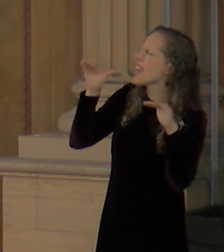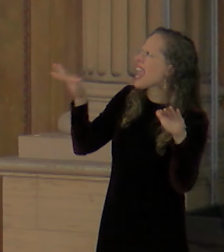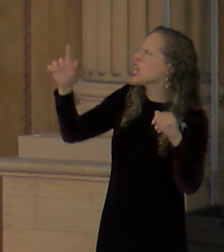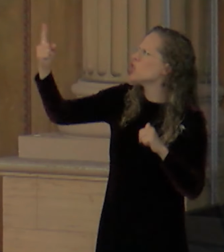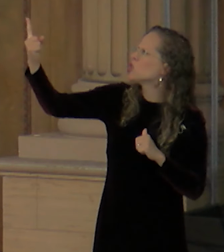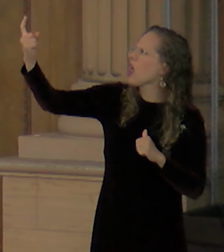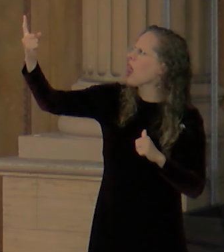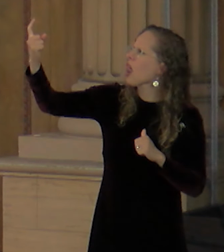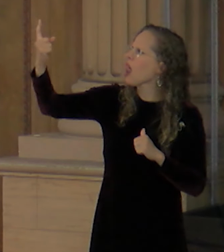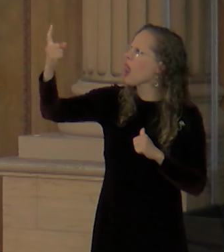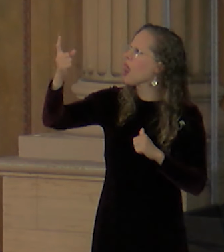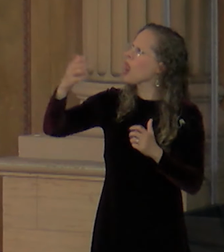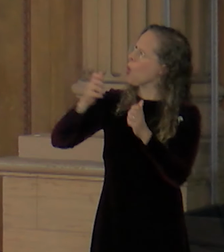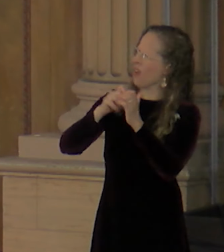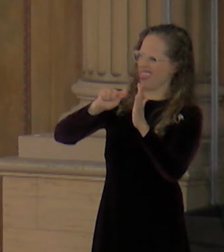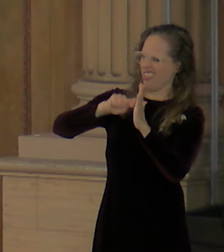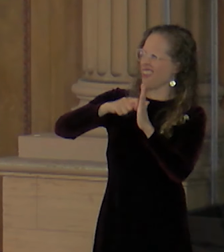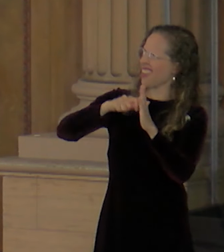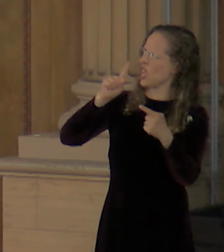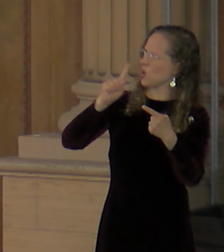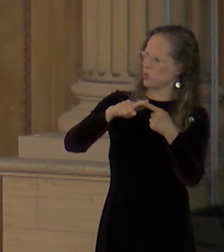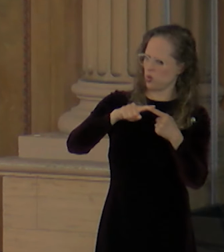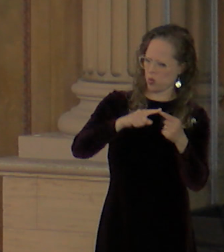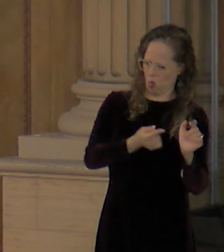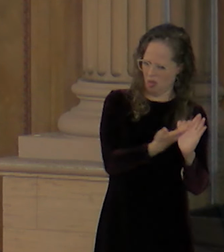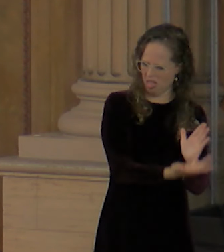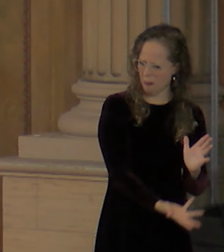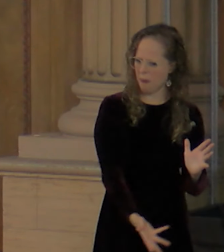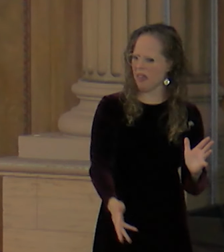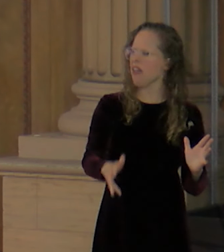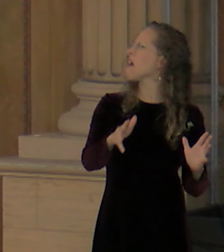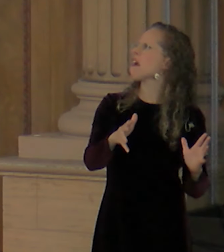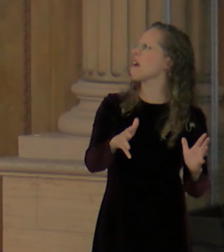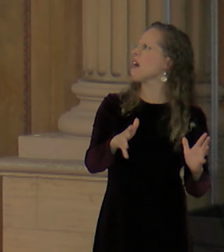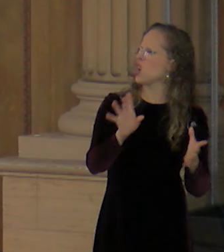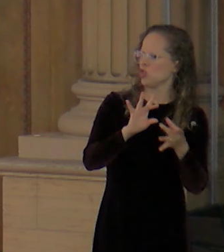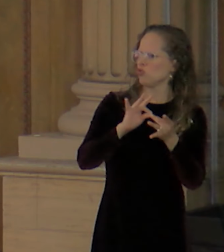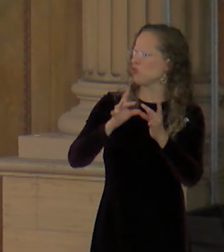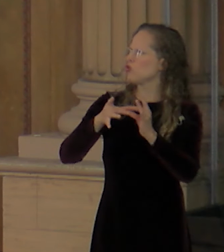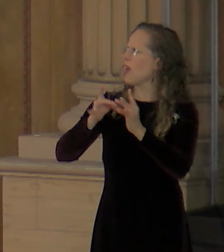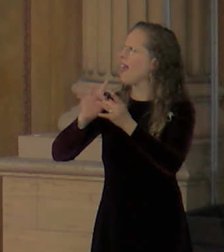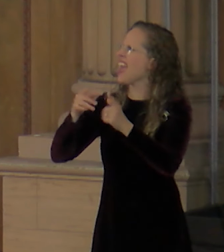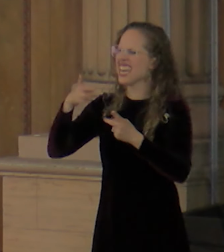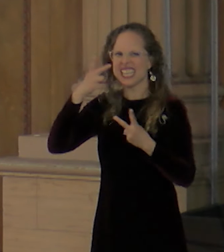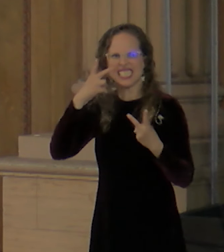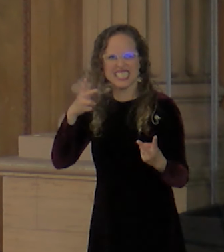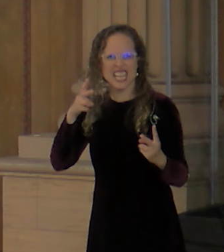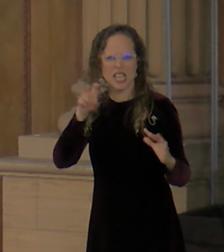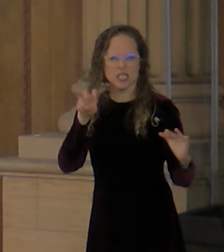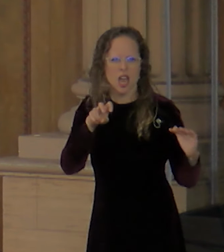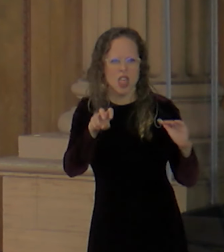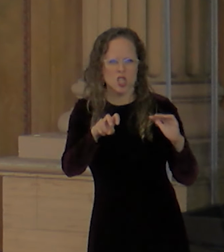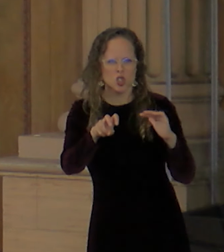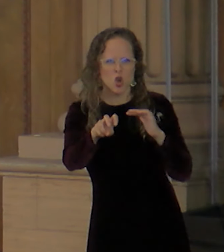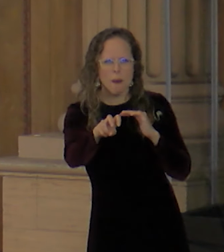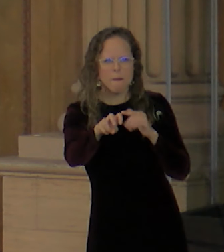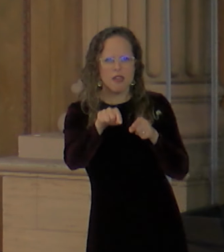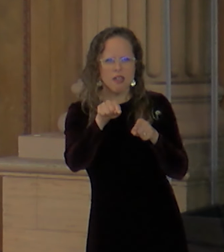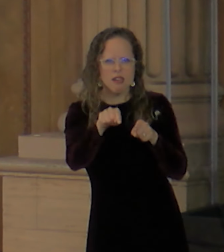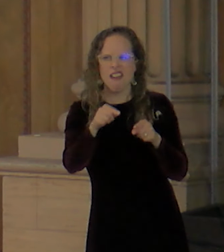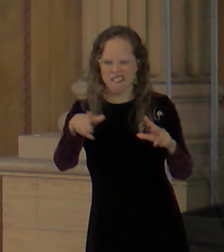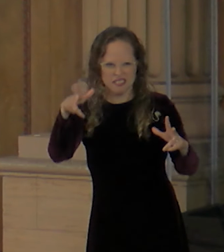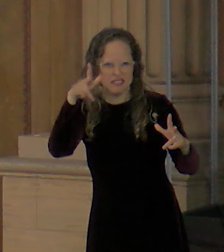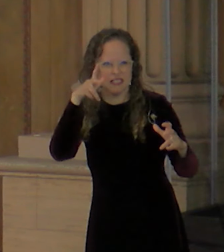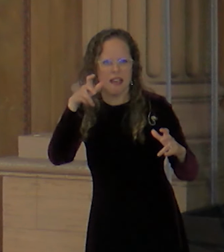the key to the bottomless pit and a great chain. And he seized the dragon, that ancient serpent, who is the devil